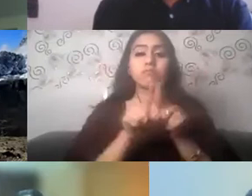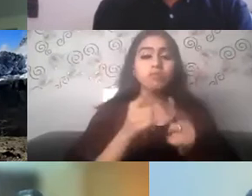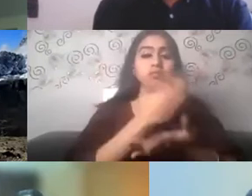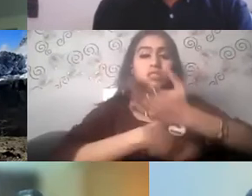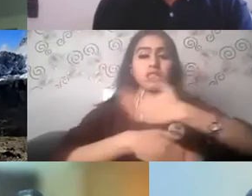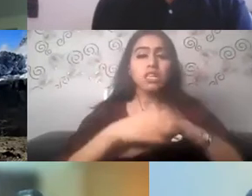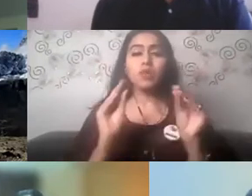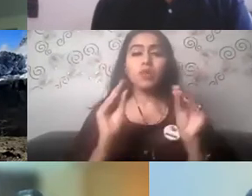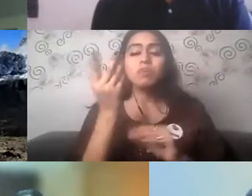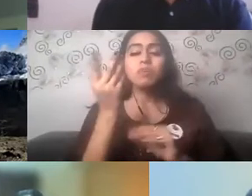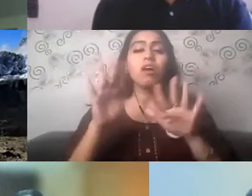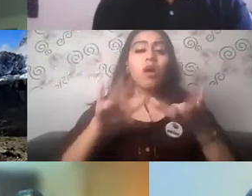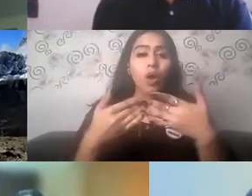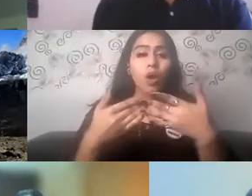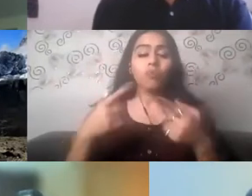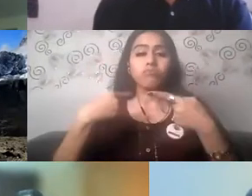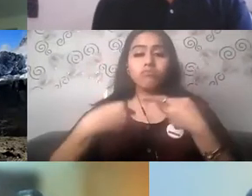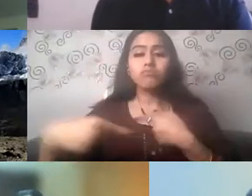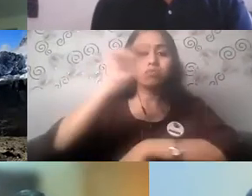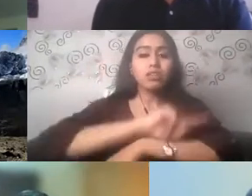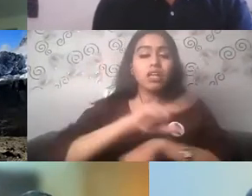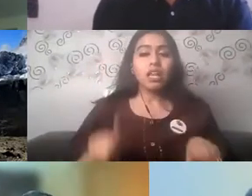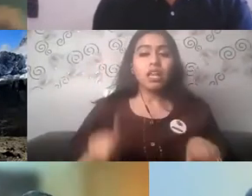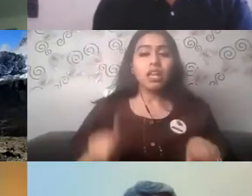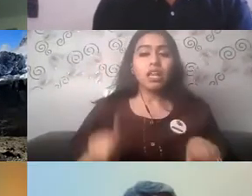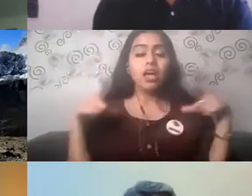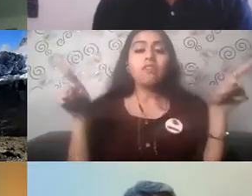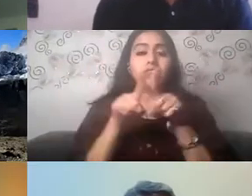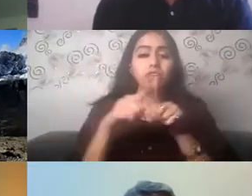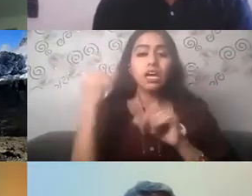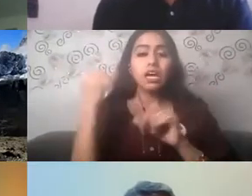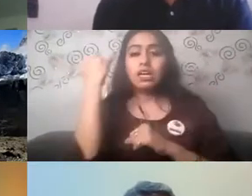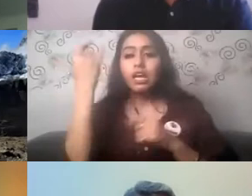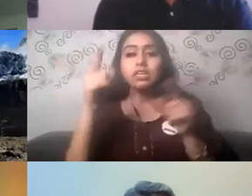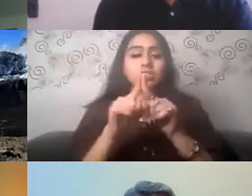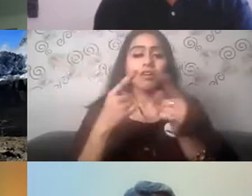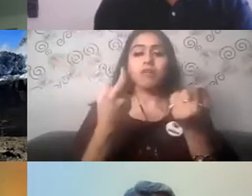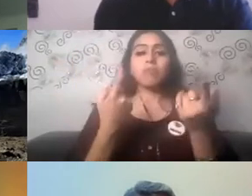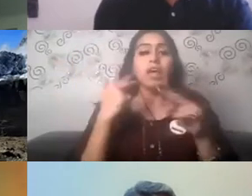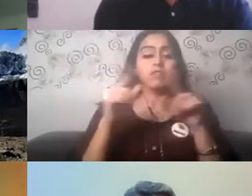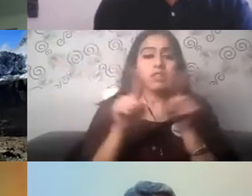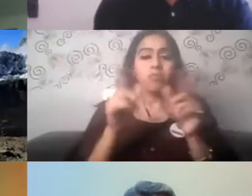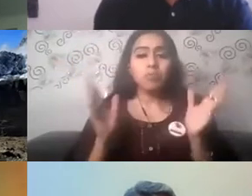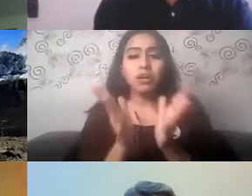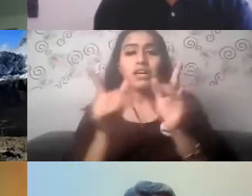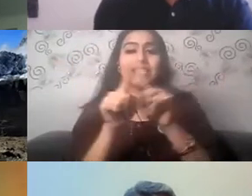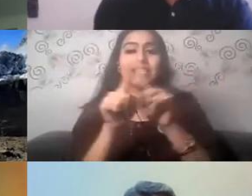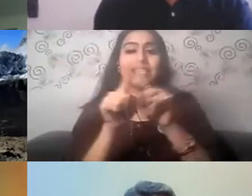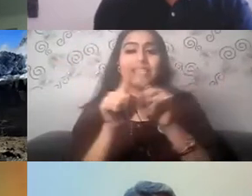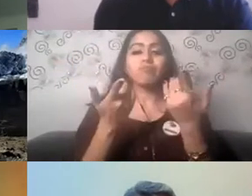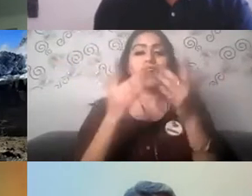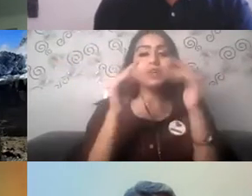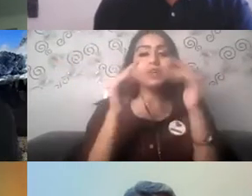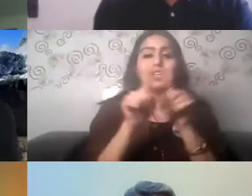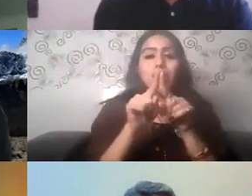lives. So, what are their rights and perceptions? What do we need to do to promote better housing for them?